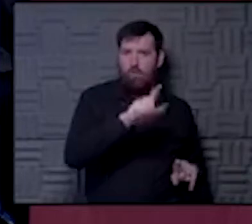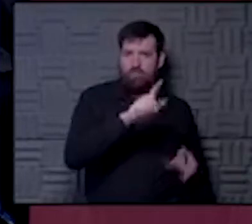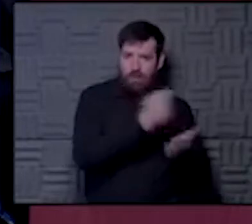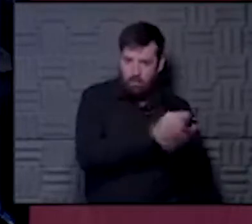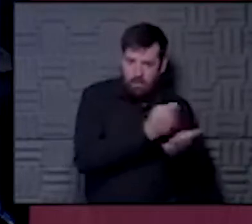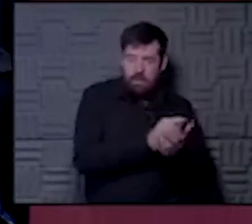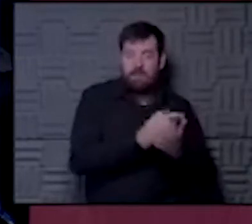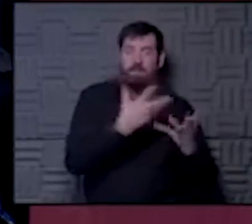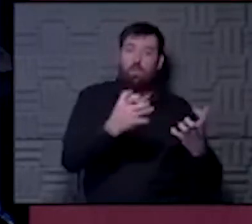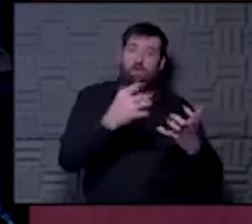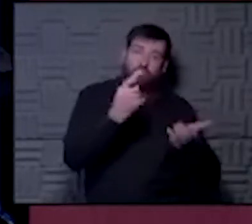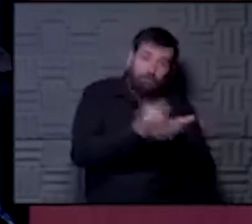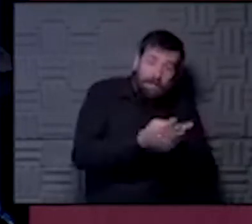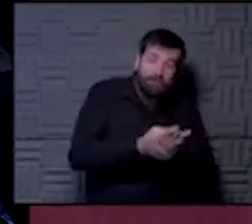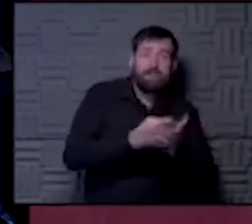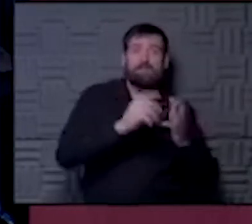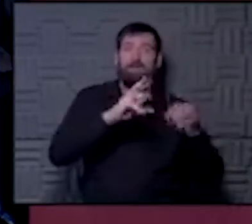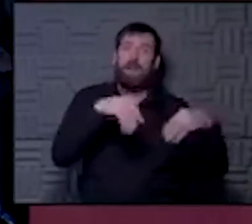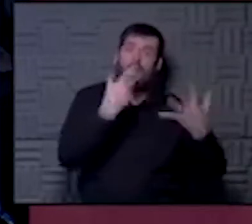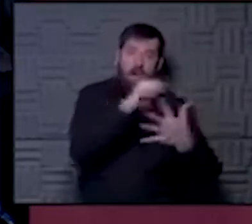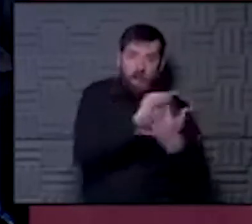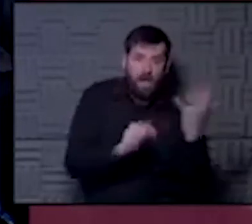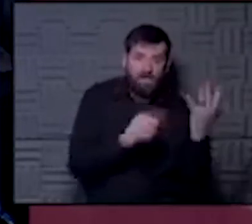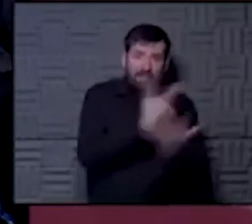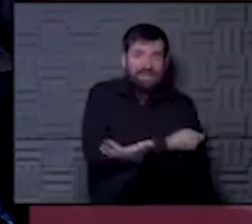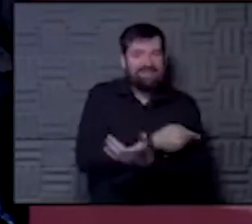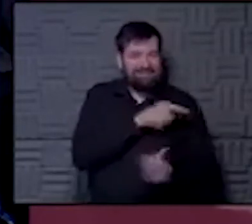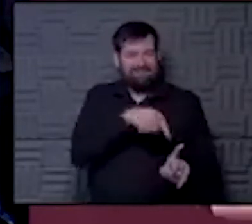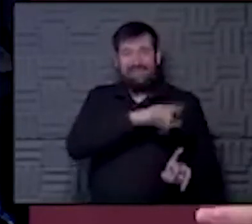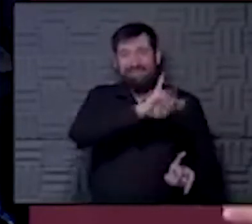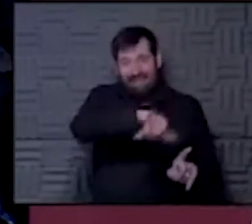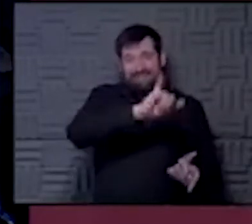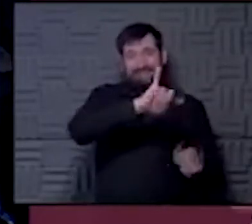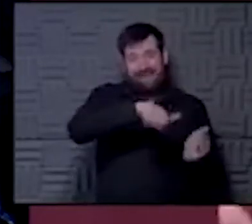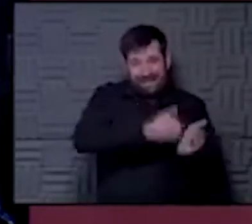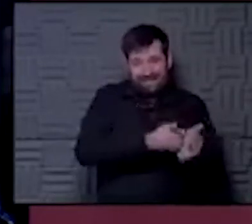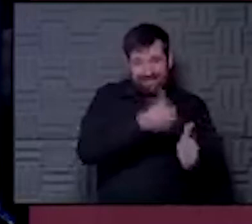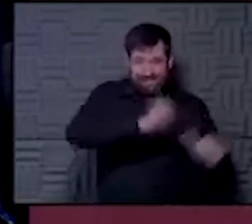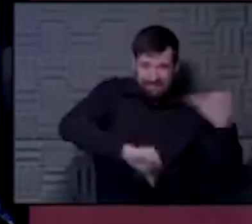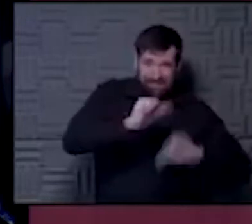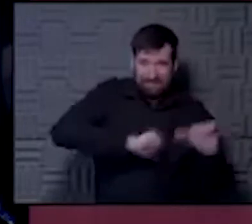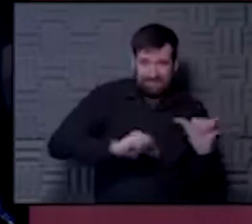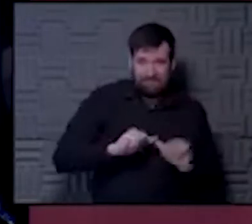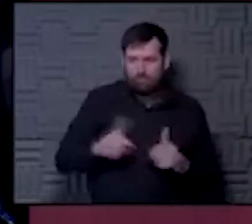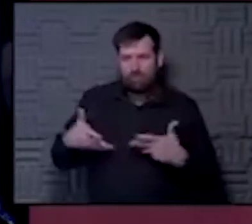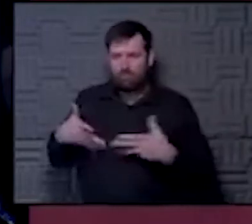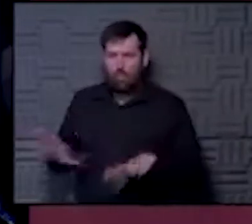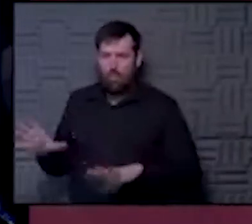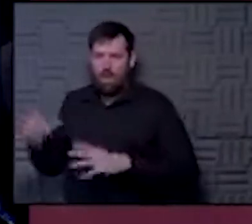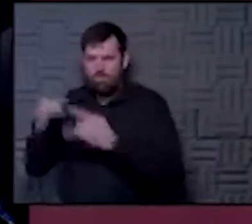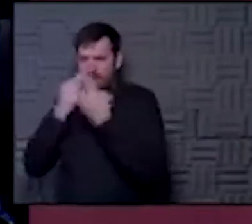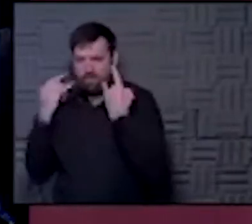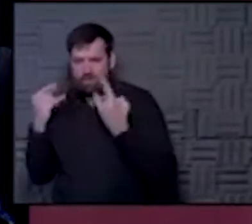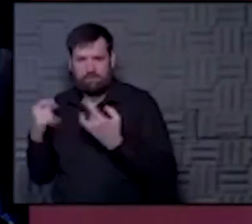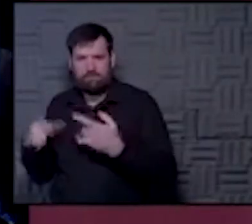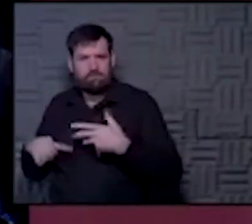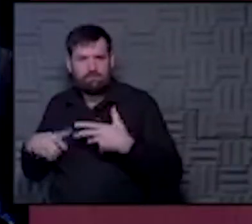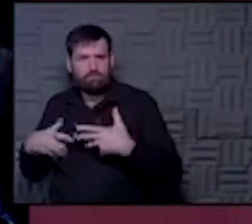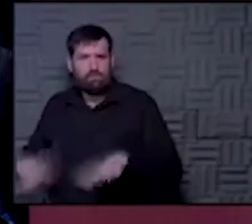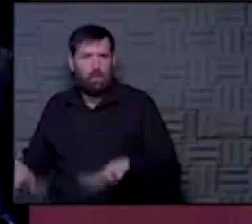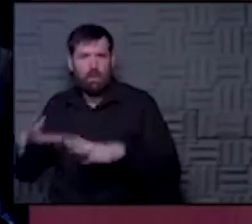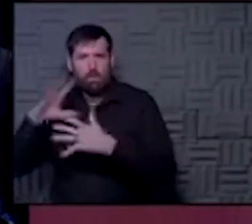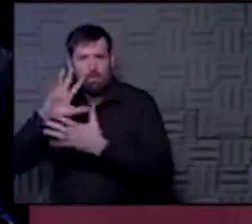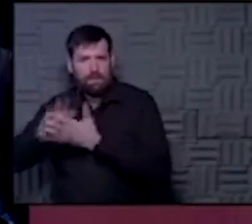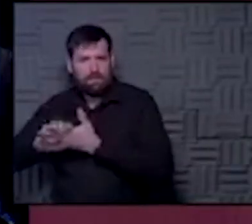we can give here, or vaccination, and that's all got science behind it. Right. So if you don't want to wear the mask because you don't want to believe the science, why is it you want to do the